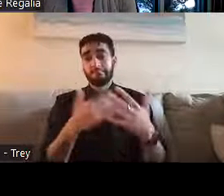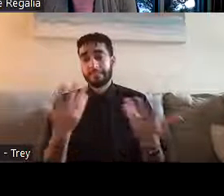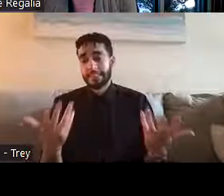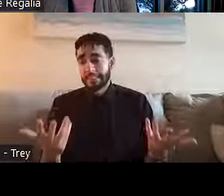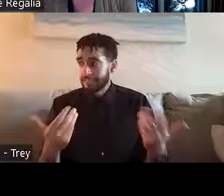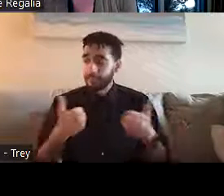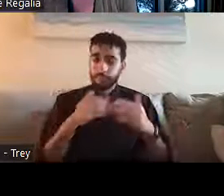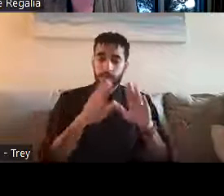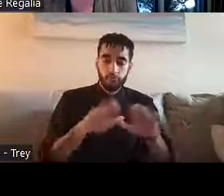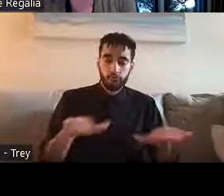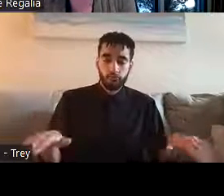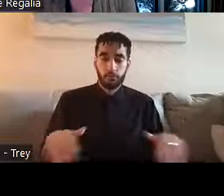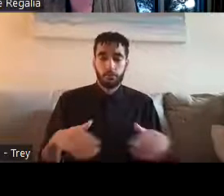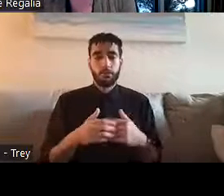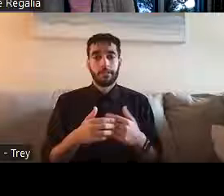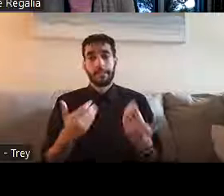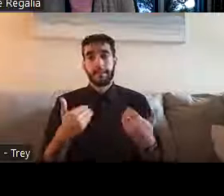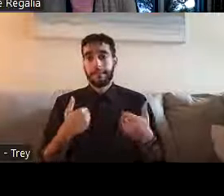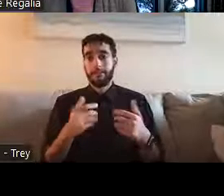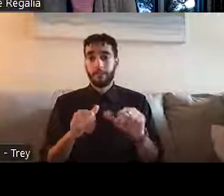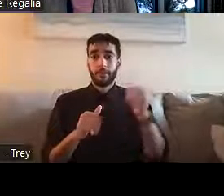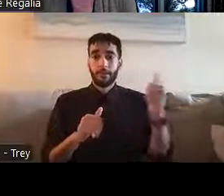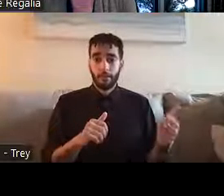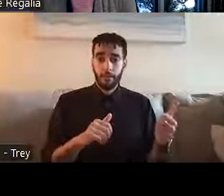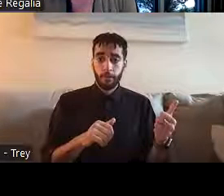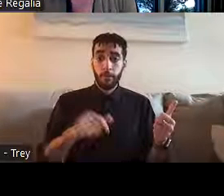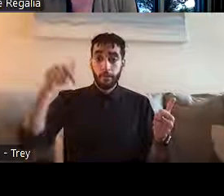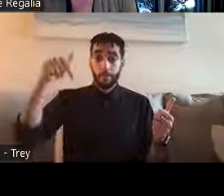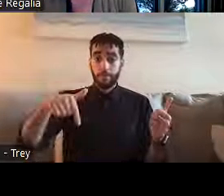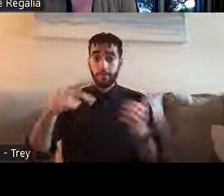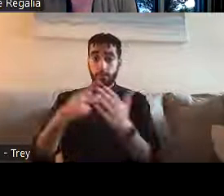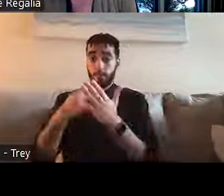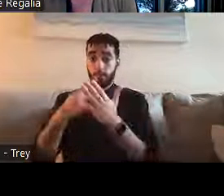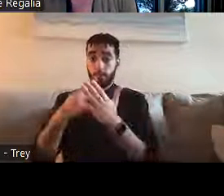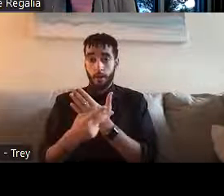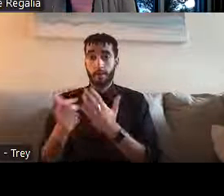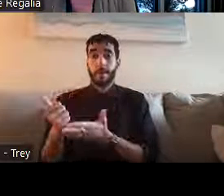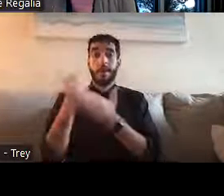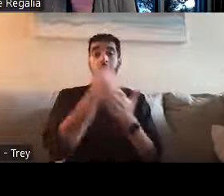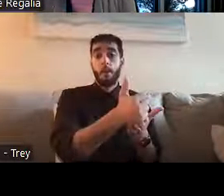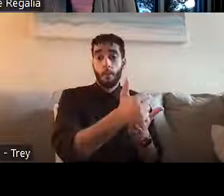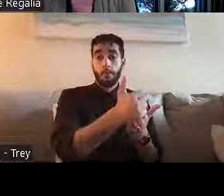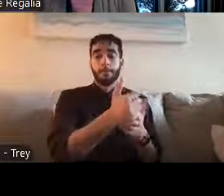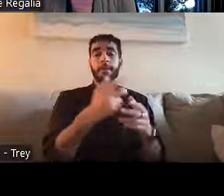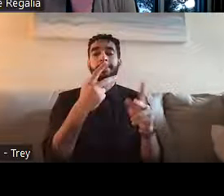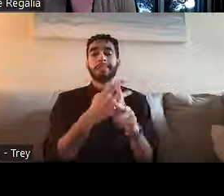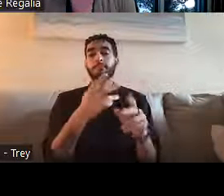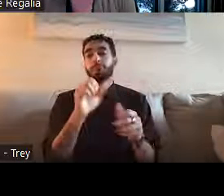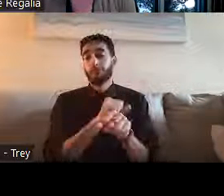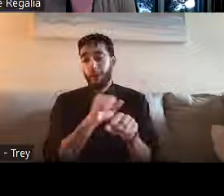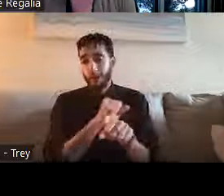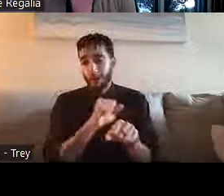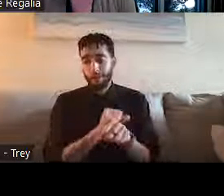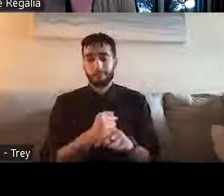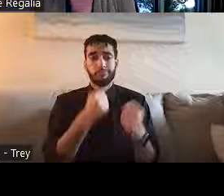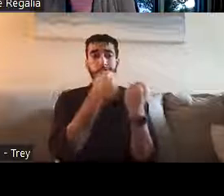so having him attend our program allowed her to keep her job, and our social worker provided ongoing emotional